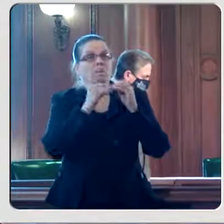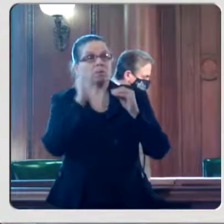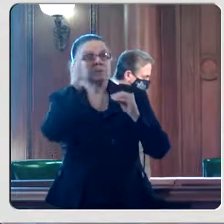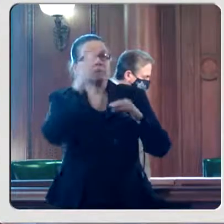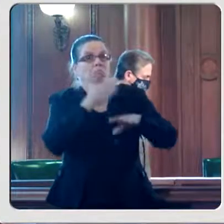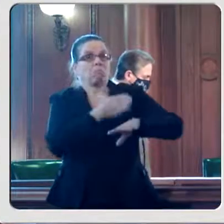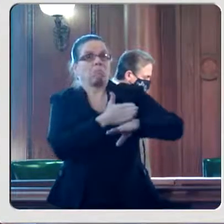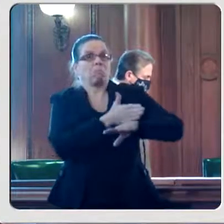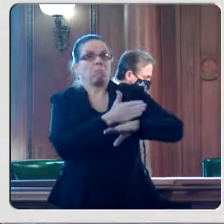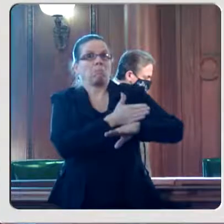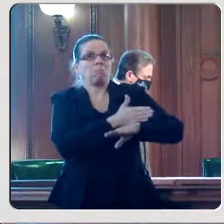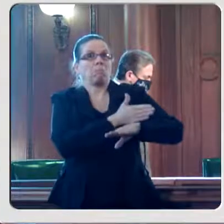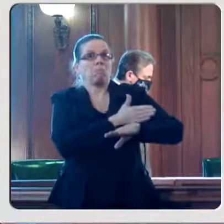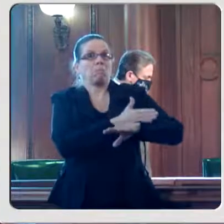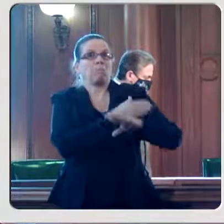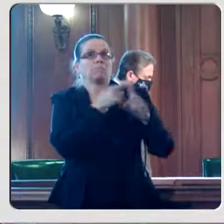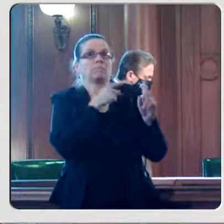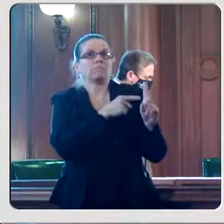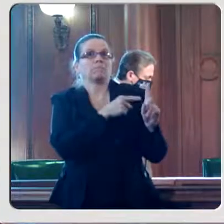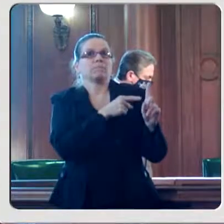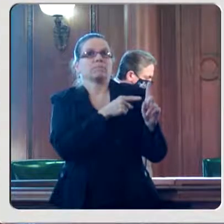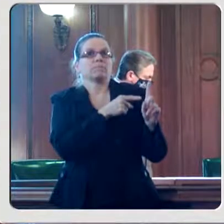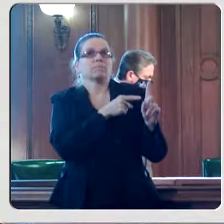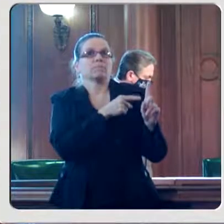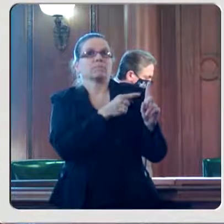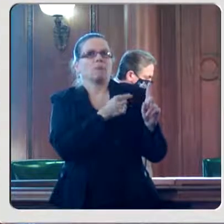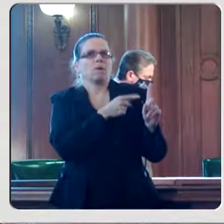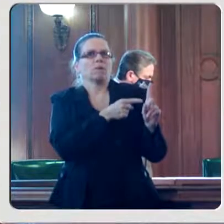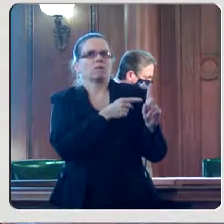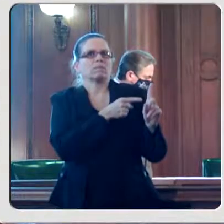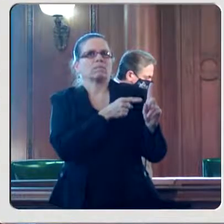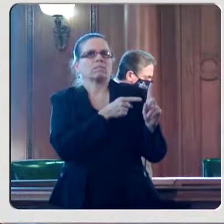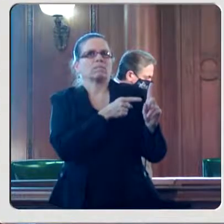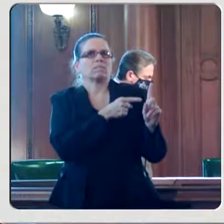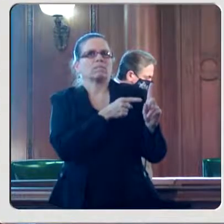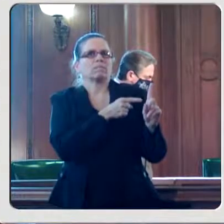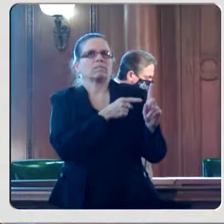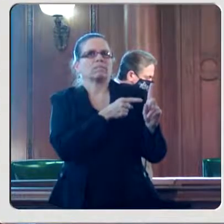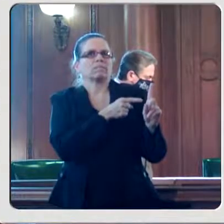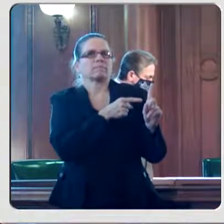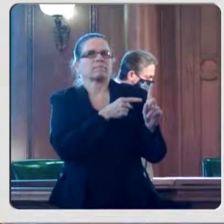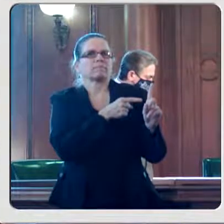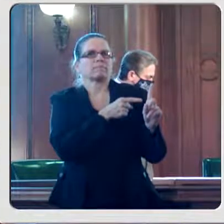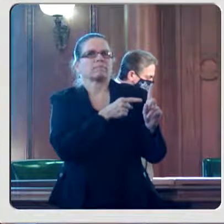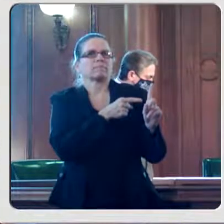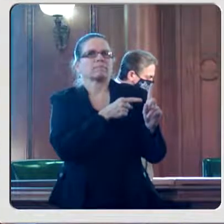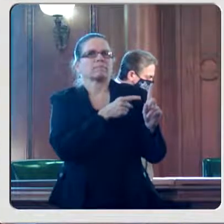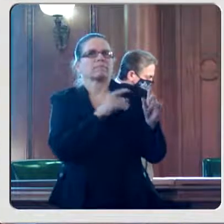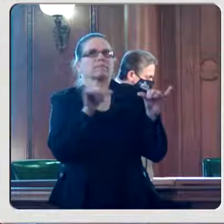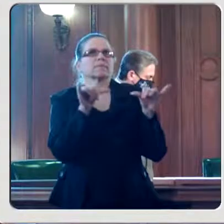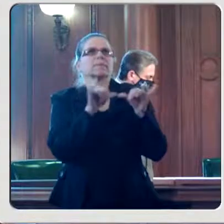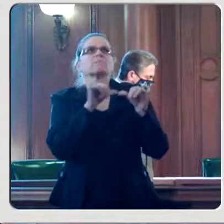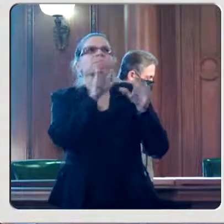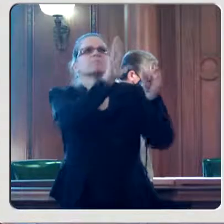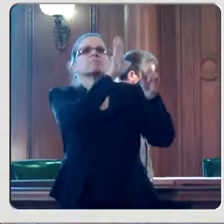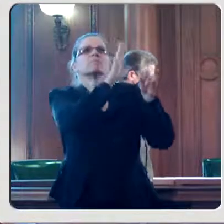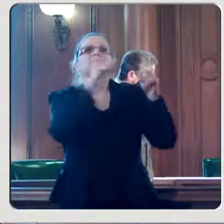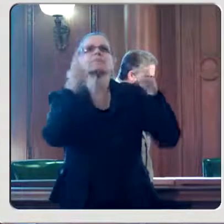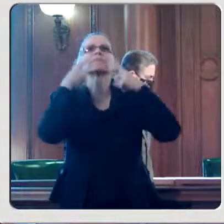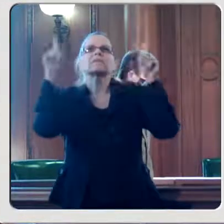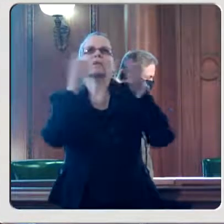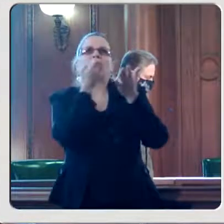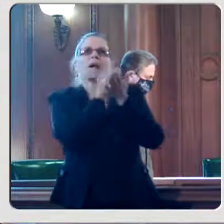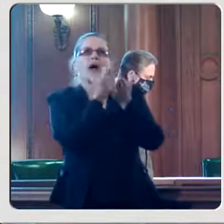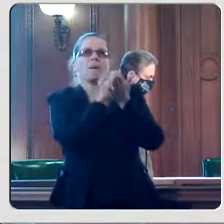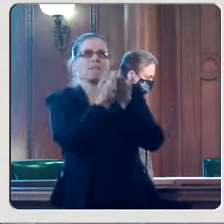GDP is expected to return to pre-pandemic levels by 2021. As of third quarter, the state income levels